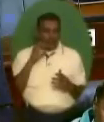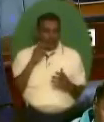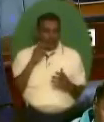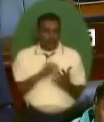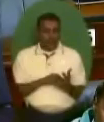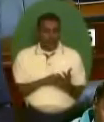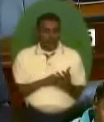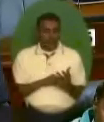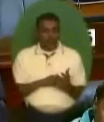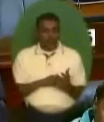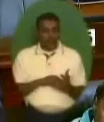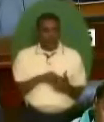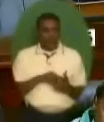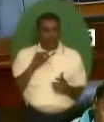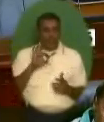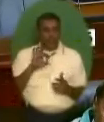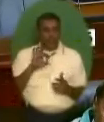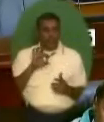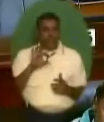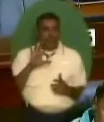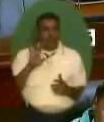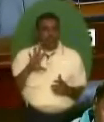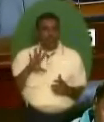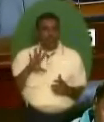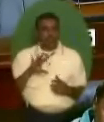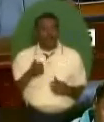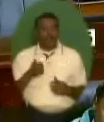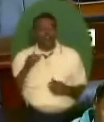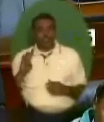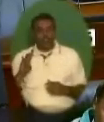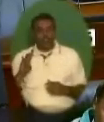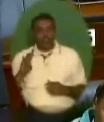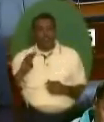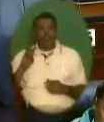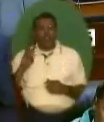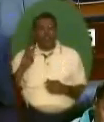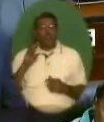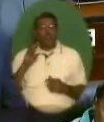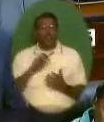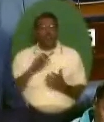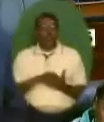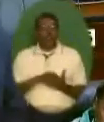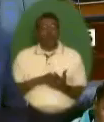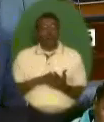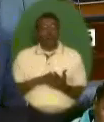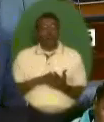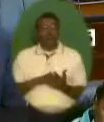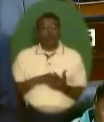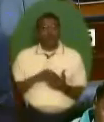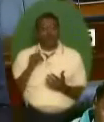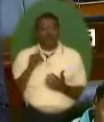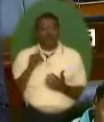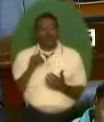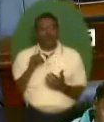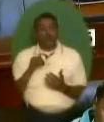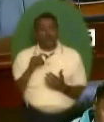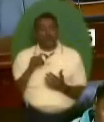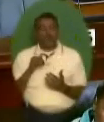$5,699 US in 1980 to $17,000 US by 2010. That's the